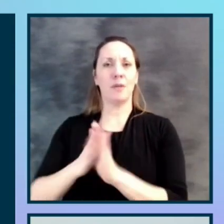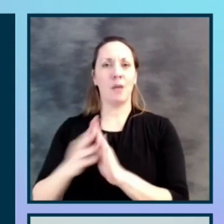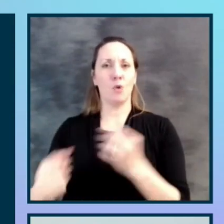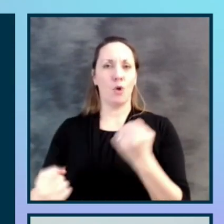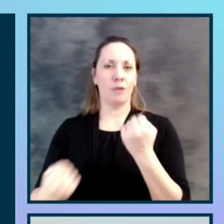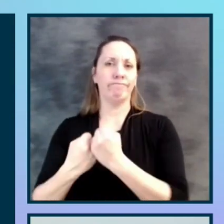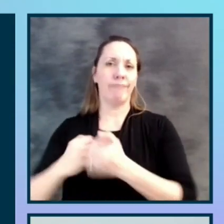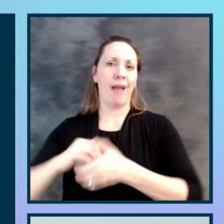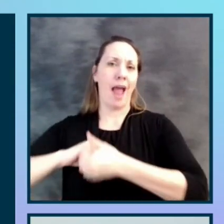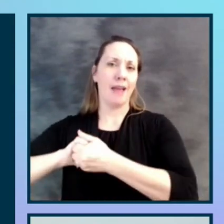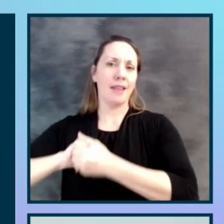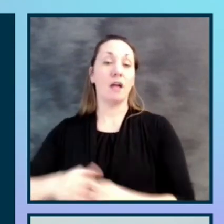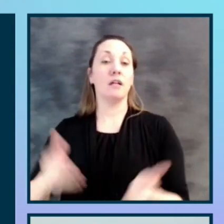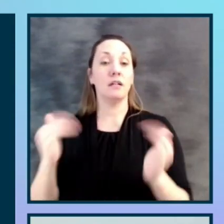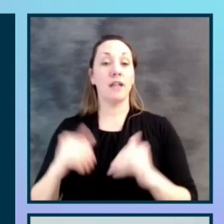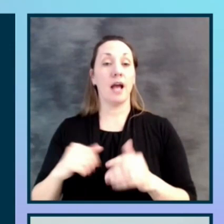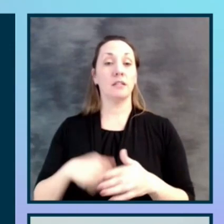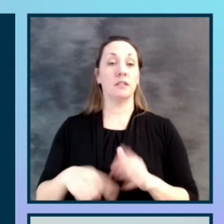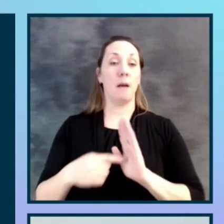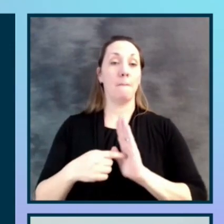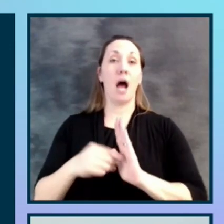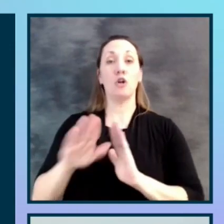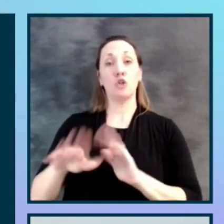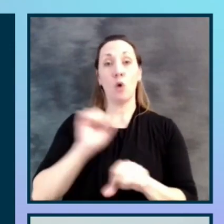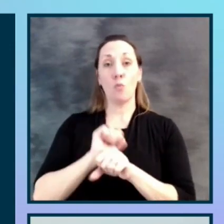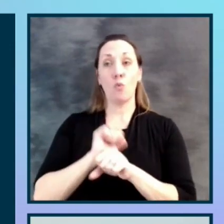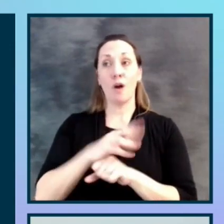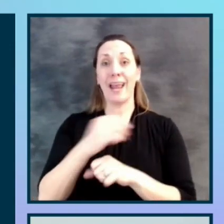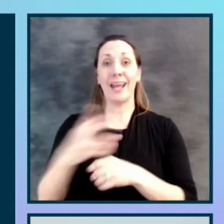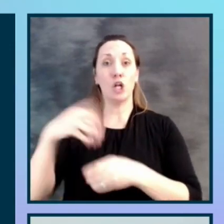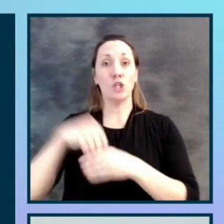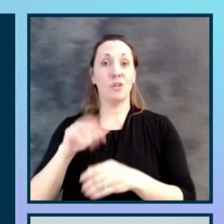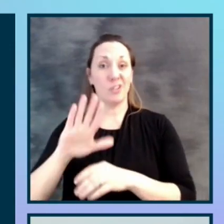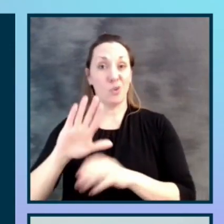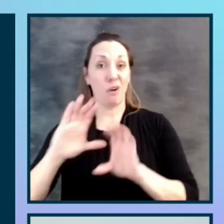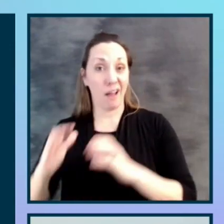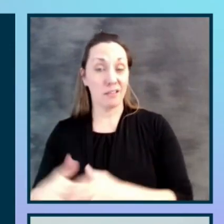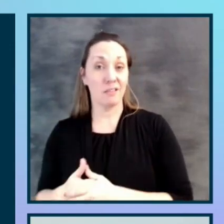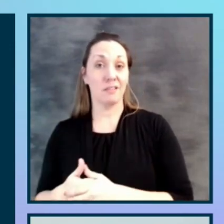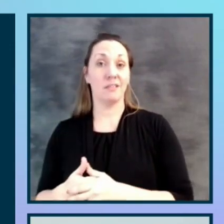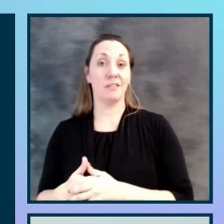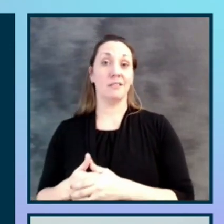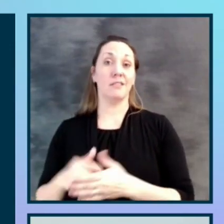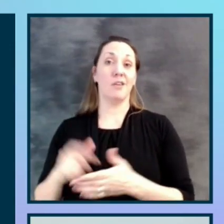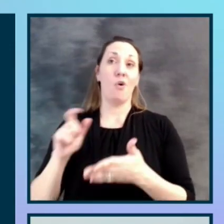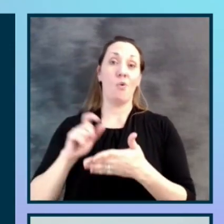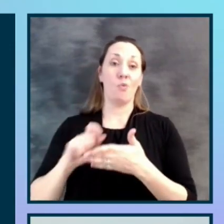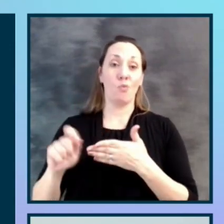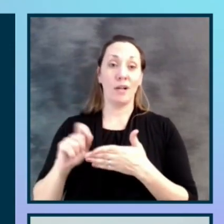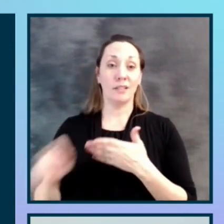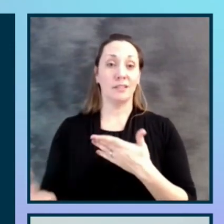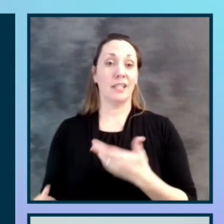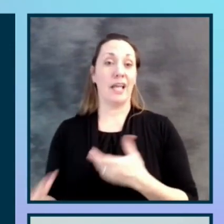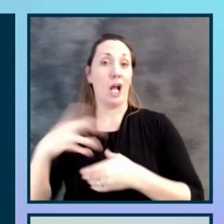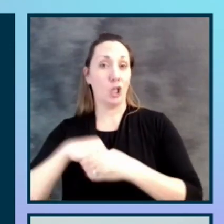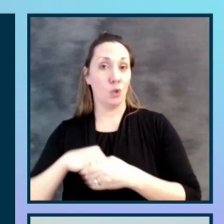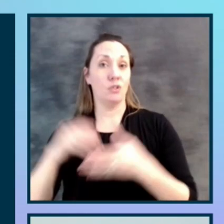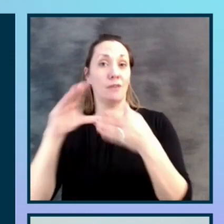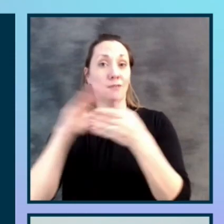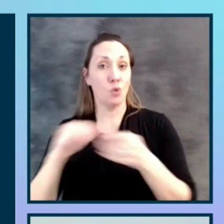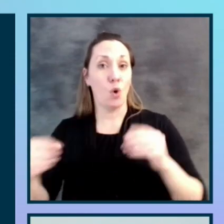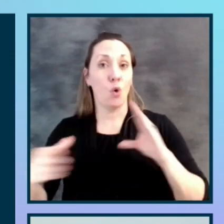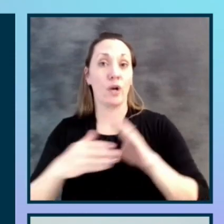Next, model it in your work and include it in your process. Write inclusive user stories. Bring in people